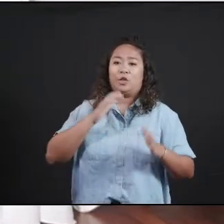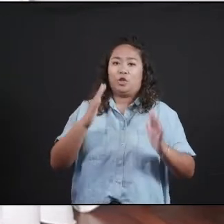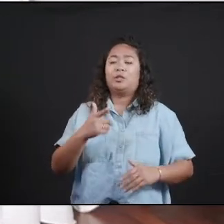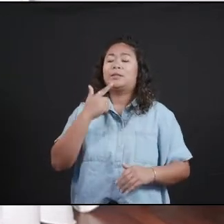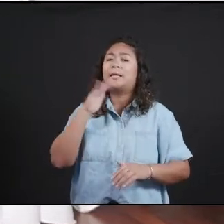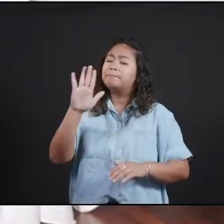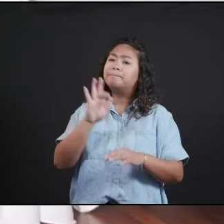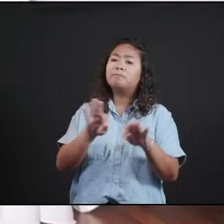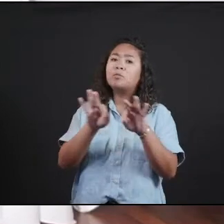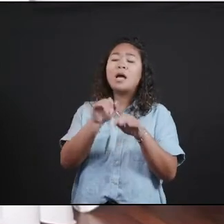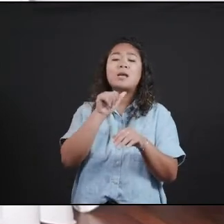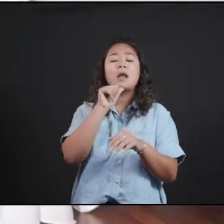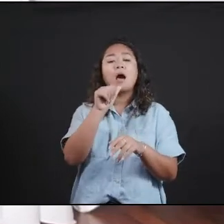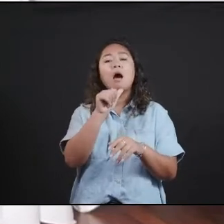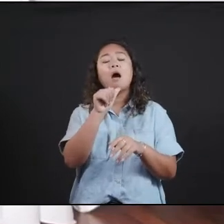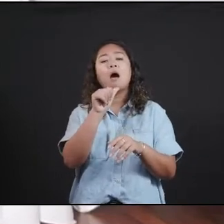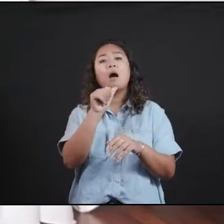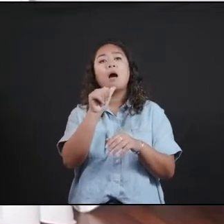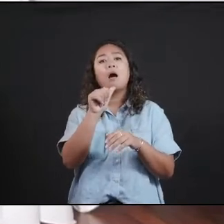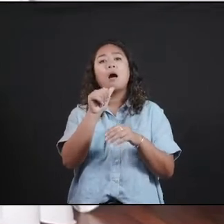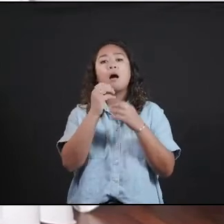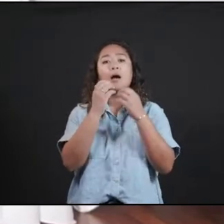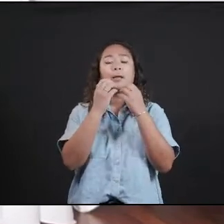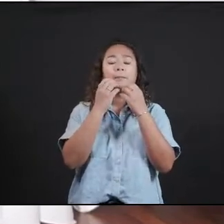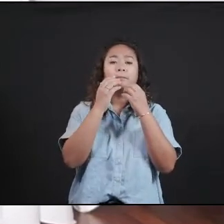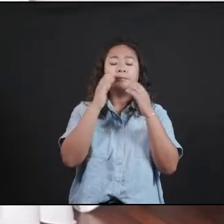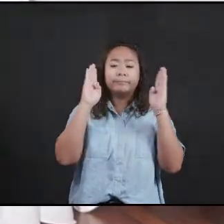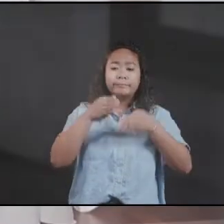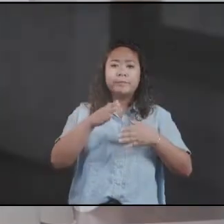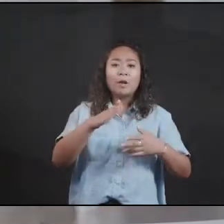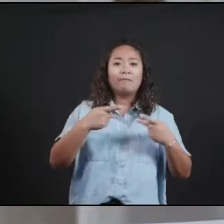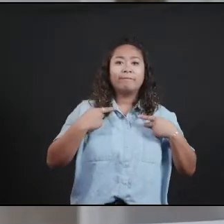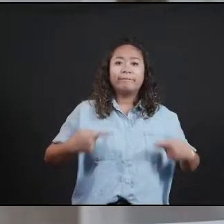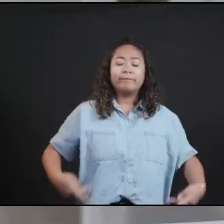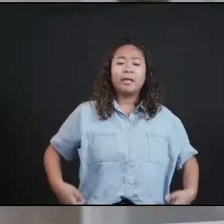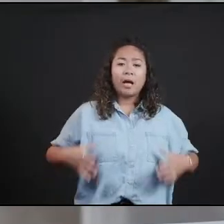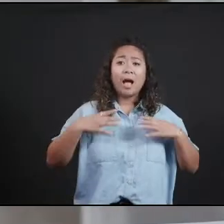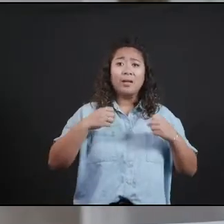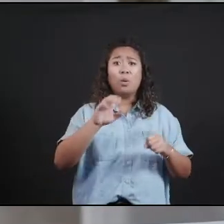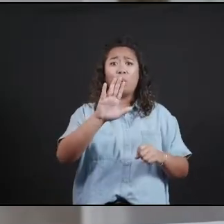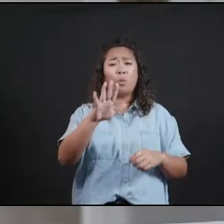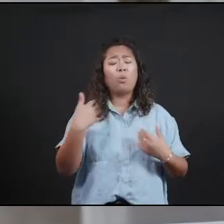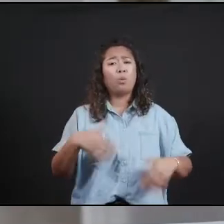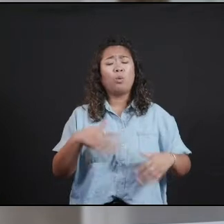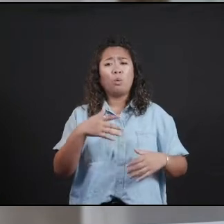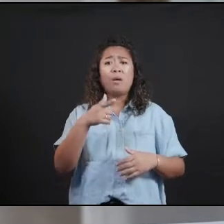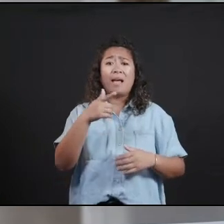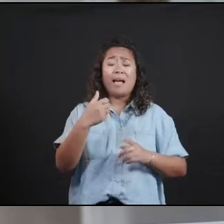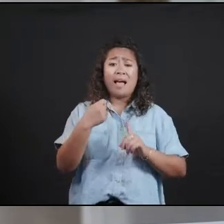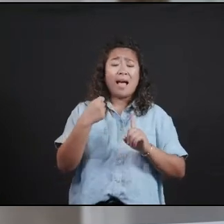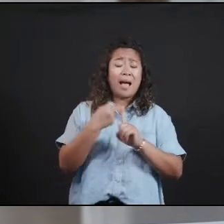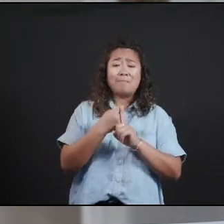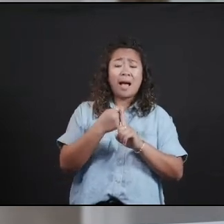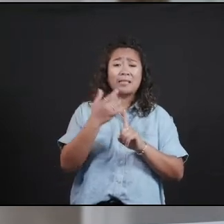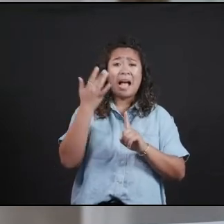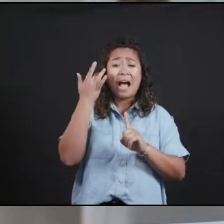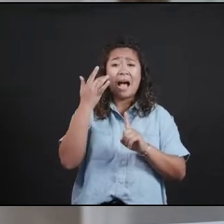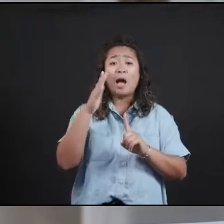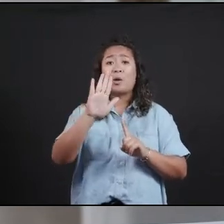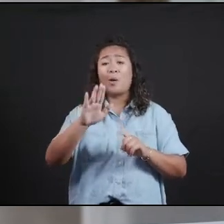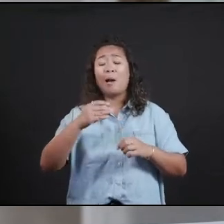plan and what we'll be doing in terms of school for the rest of the year. One of the things that's making that plan a